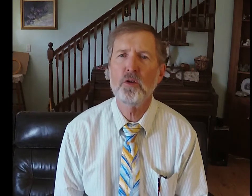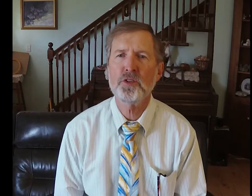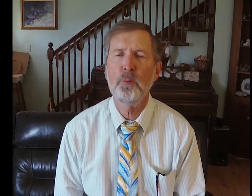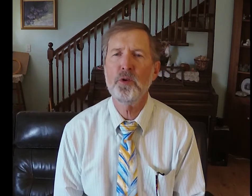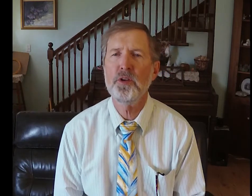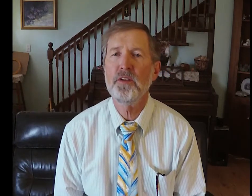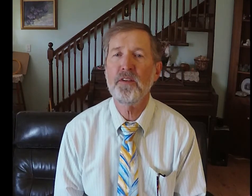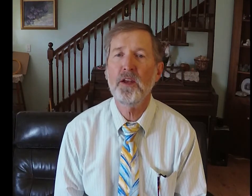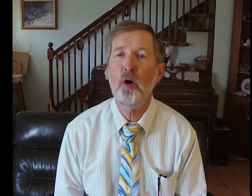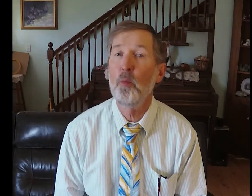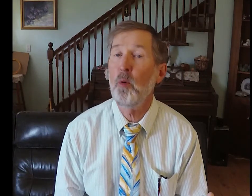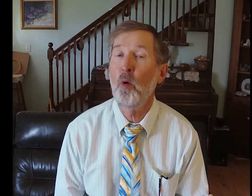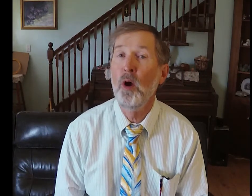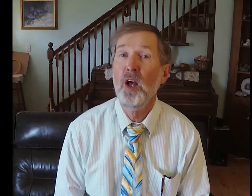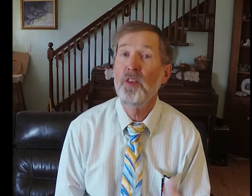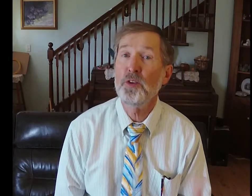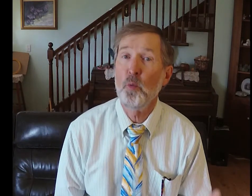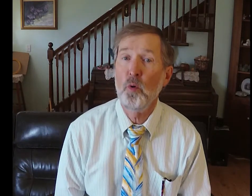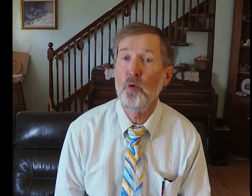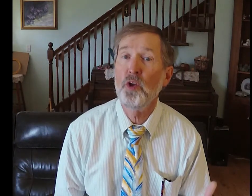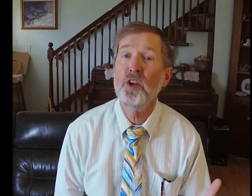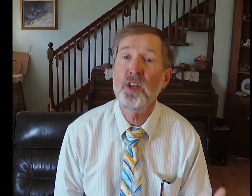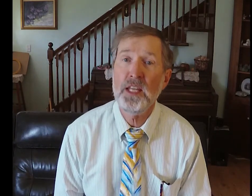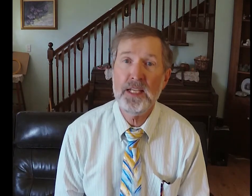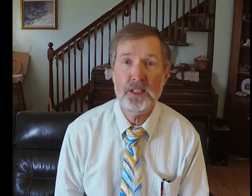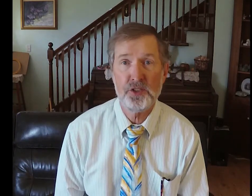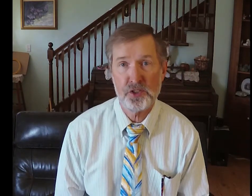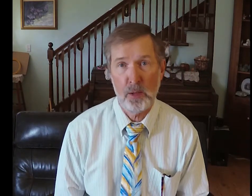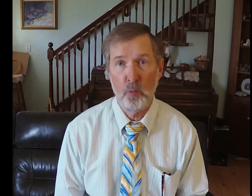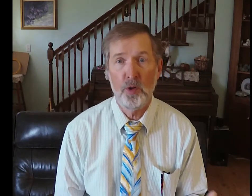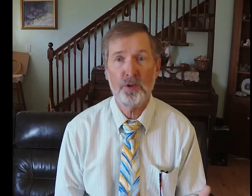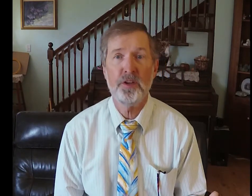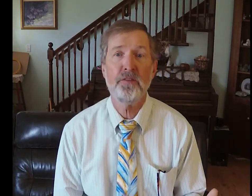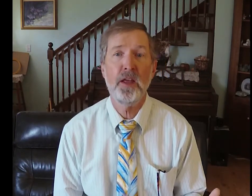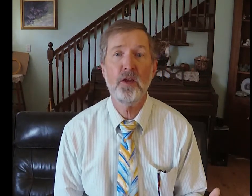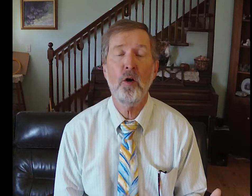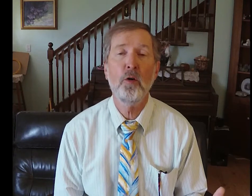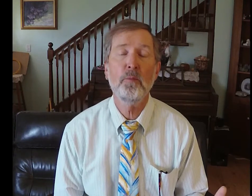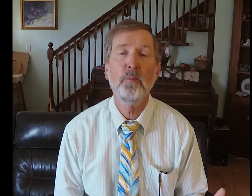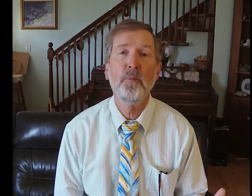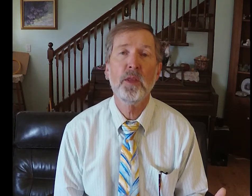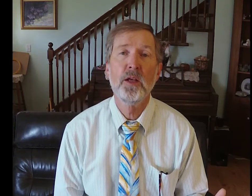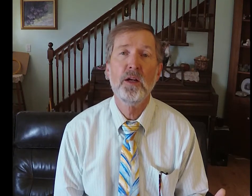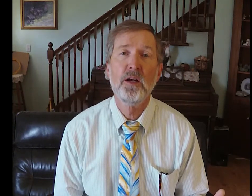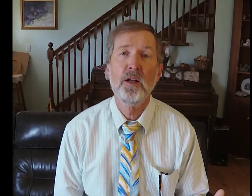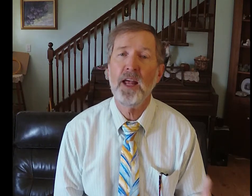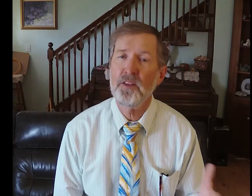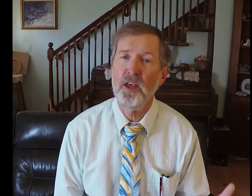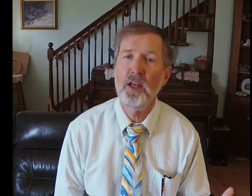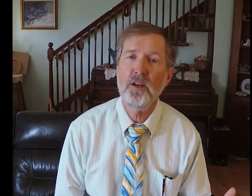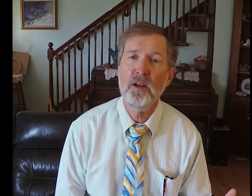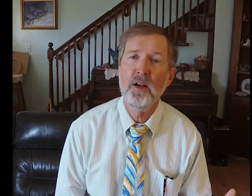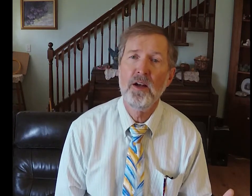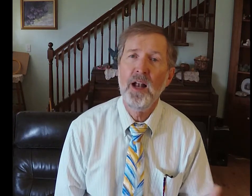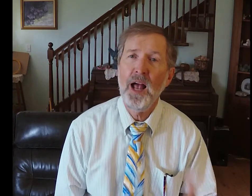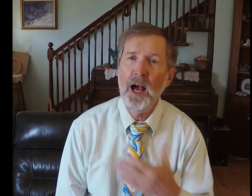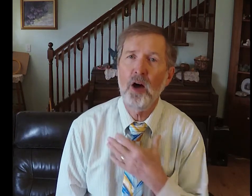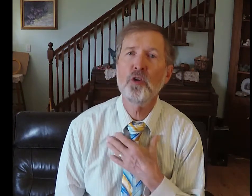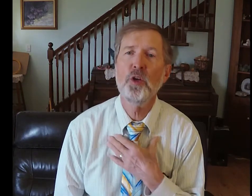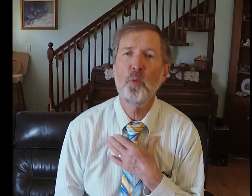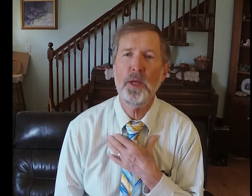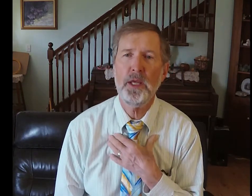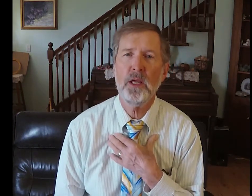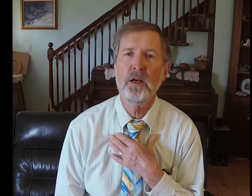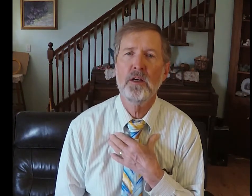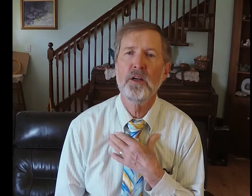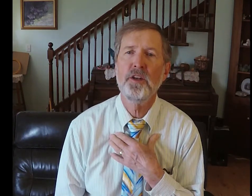looking for someone to defend hope, or that the world needs someone to defend hope? And then, how